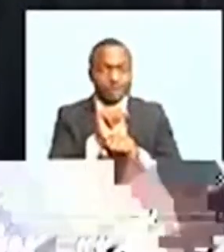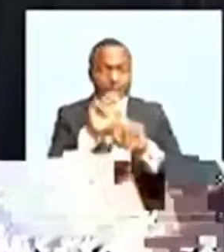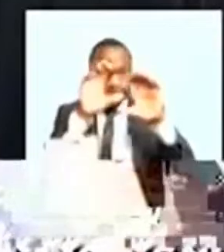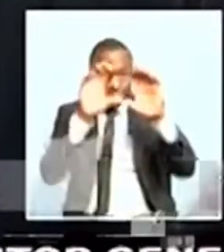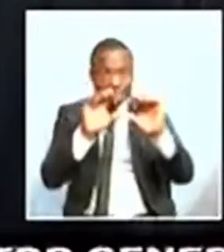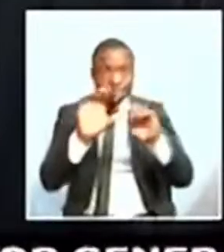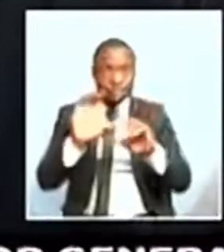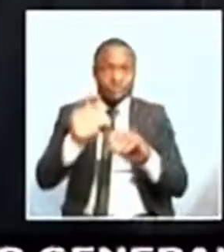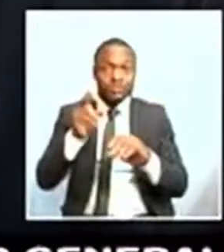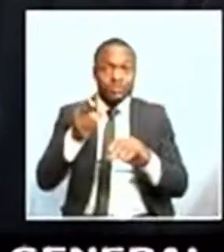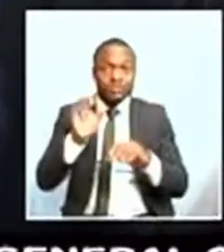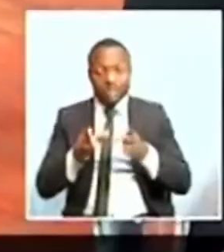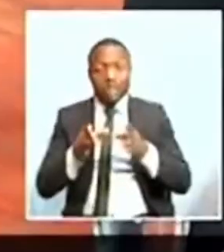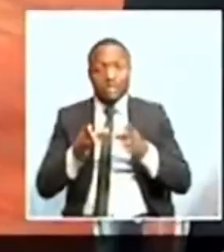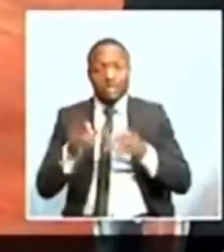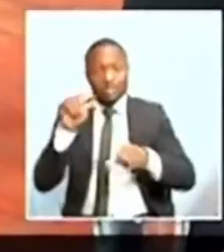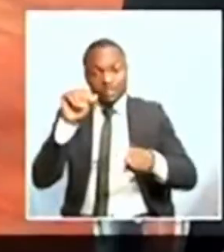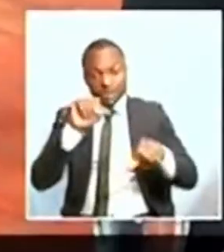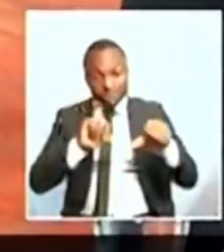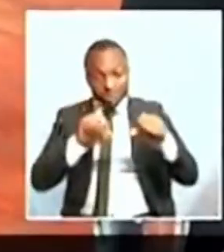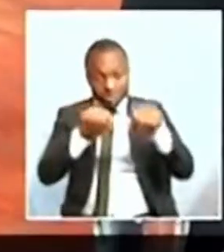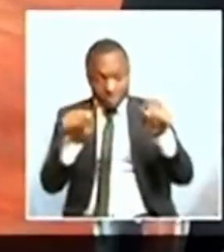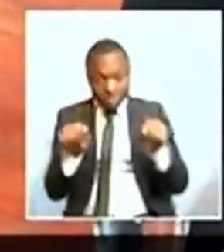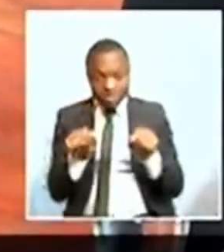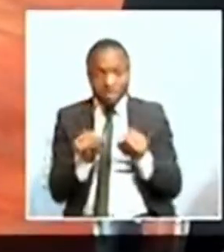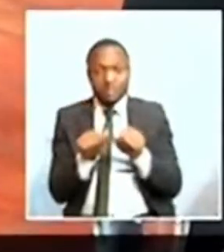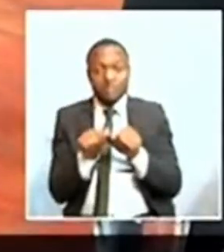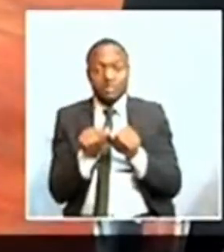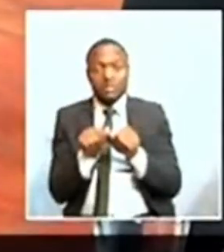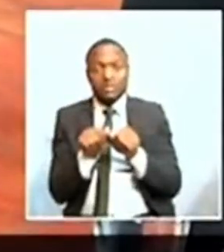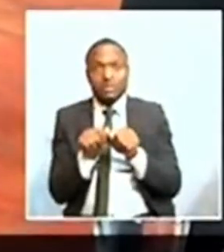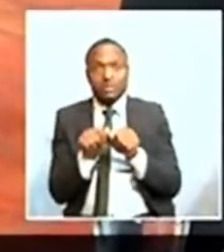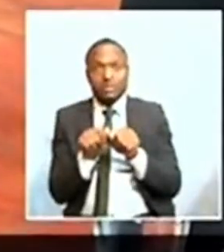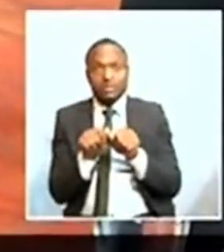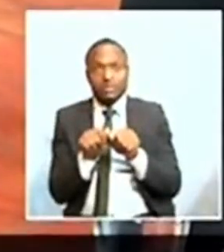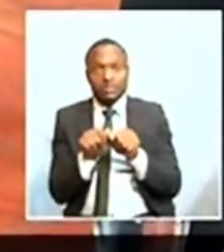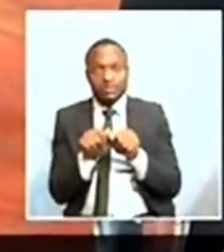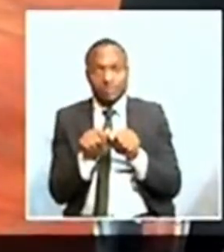Chembe, Town Council, you may to have the clear picture of what I'm talking about, I think